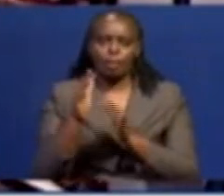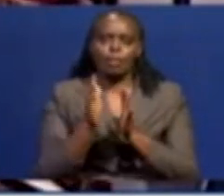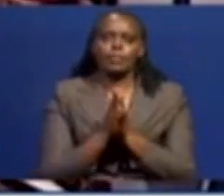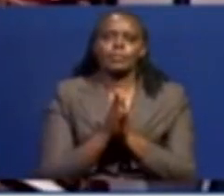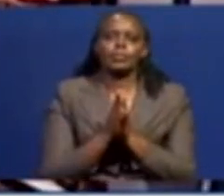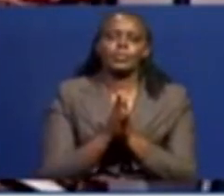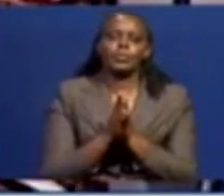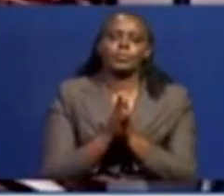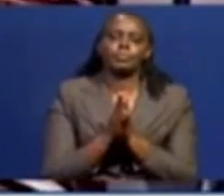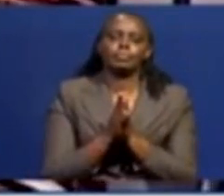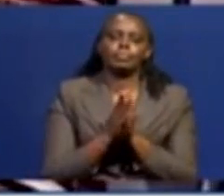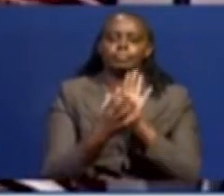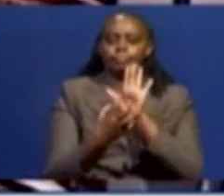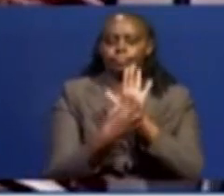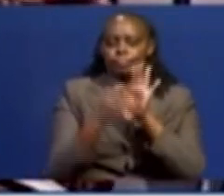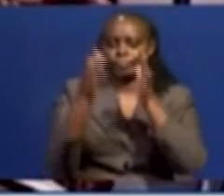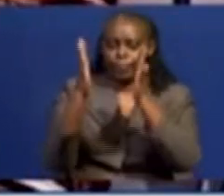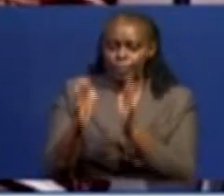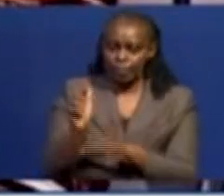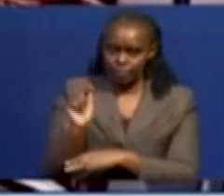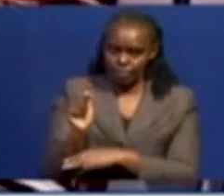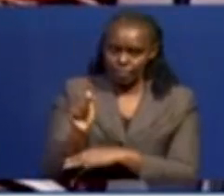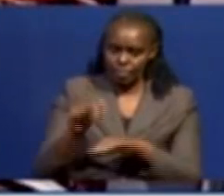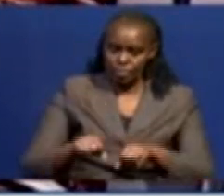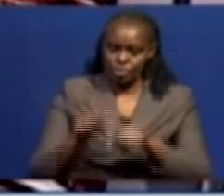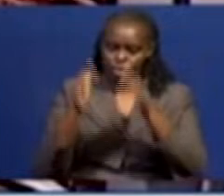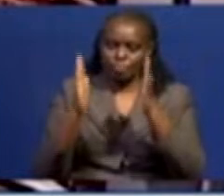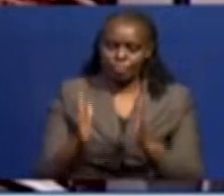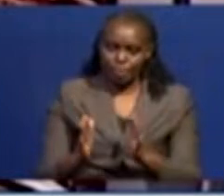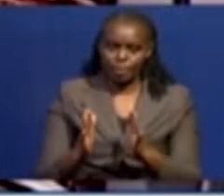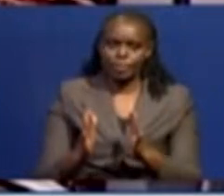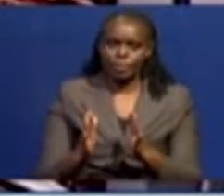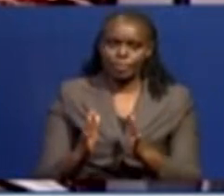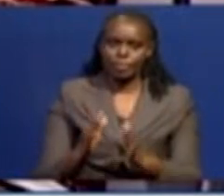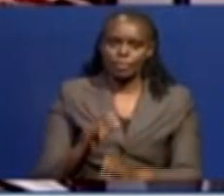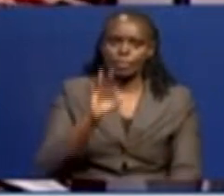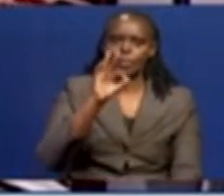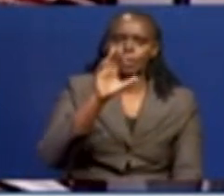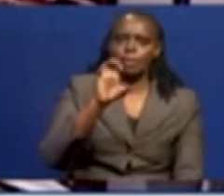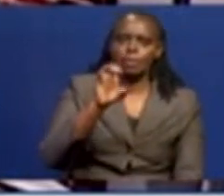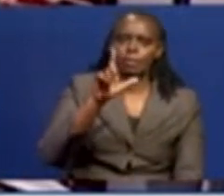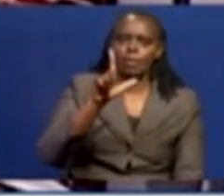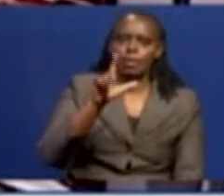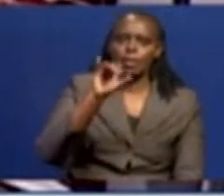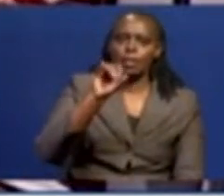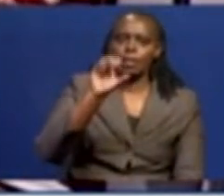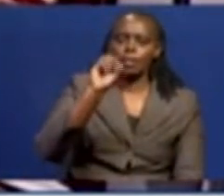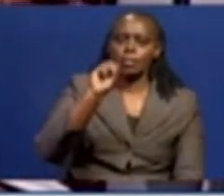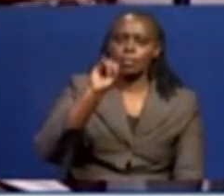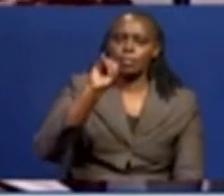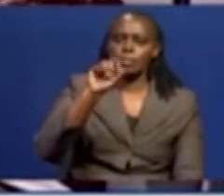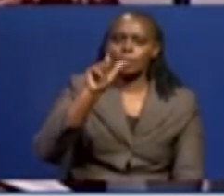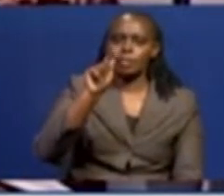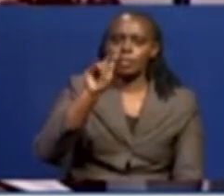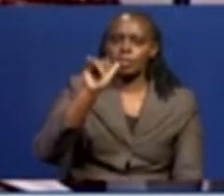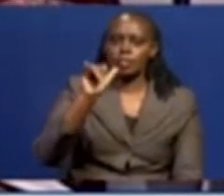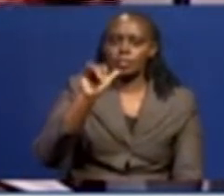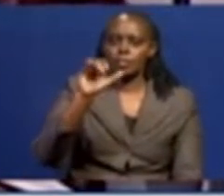Yes. And the gazetted person, the chairperson is Felicity